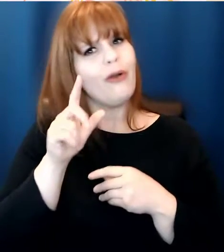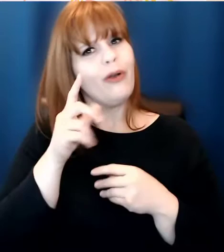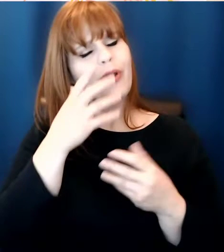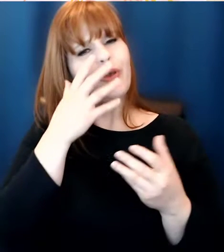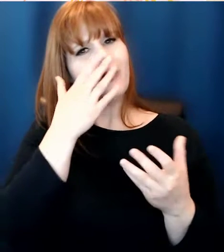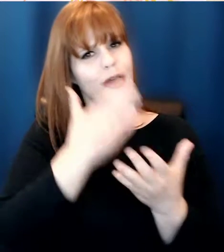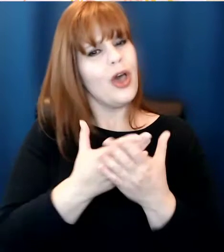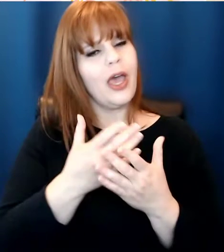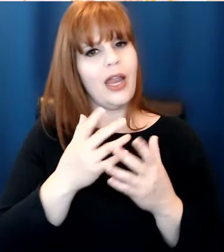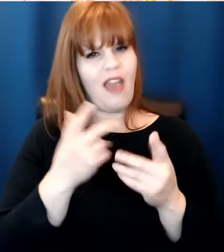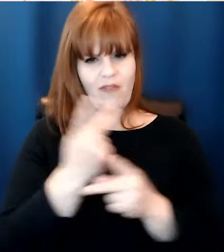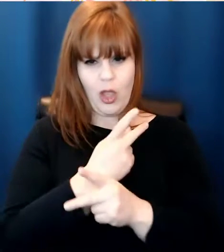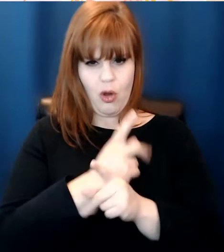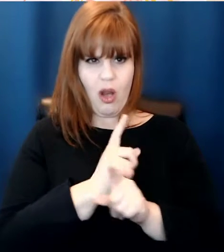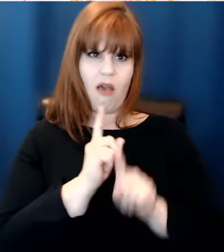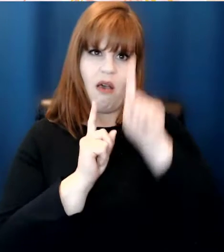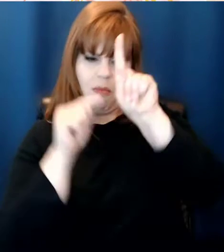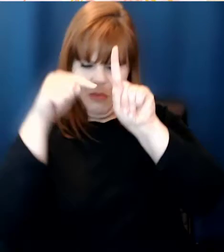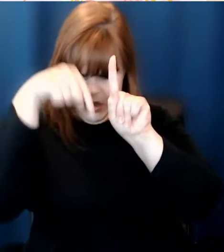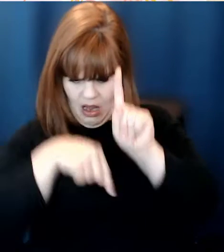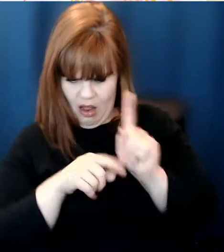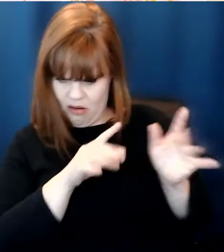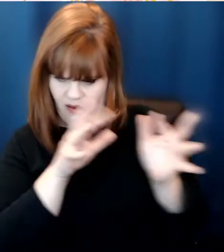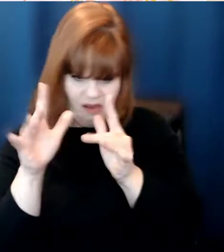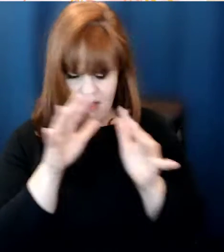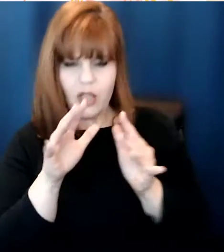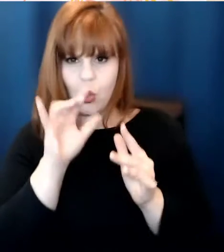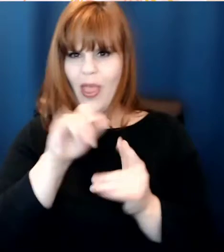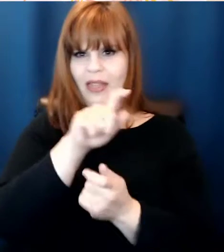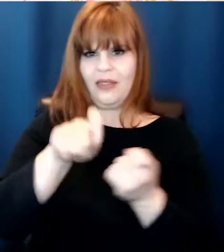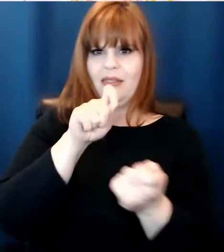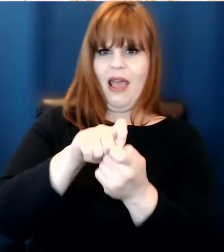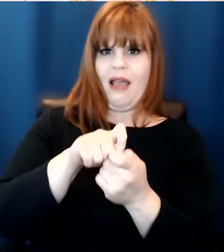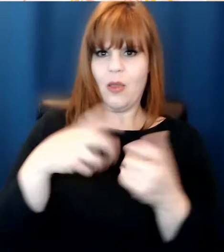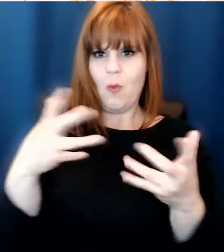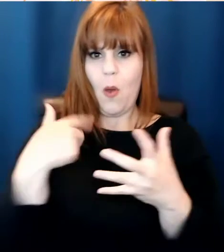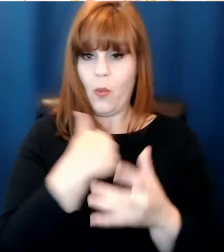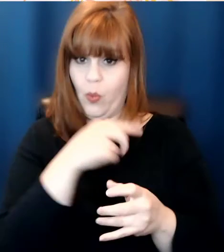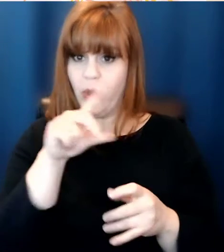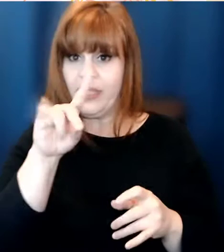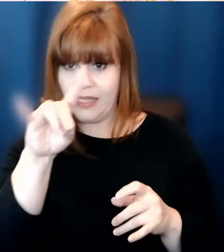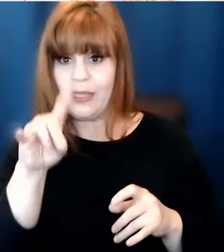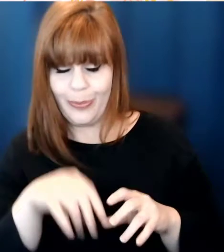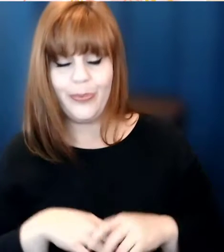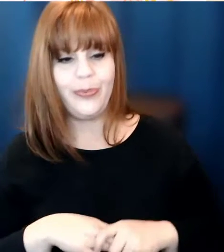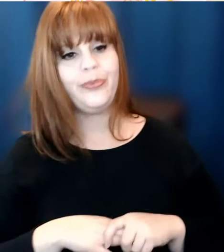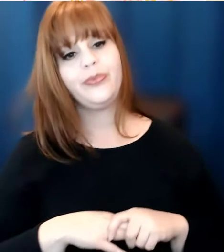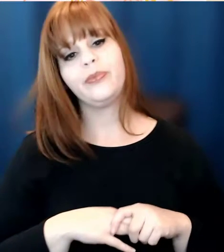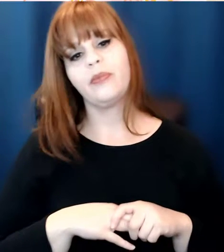up or down, pretty much. And so that's exactly what we did.